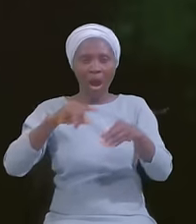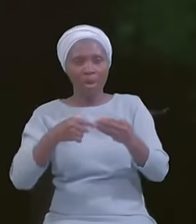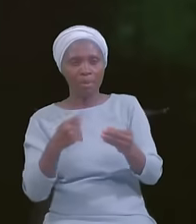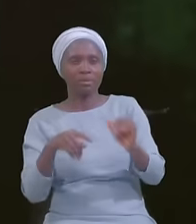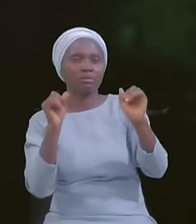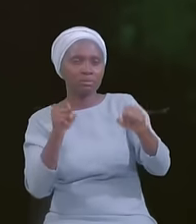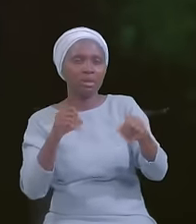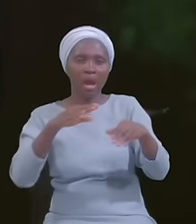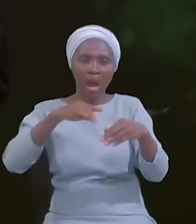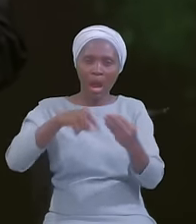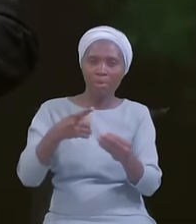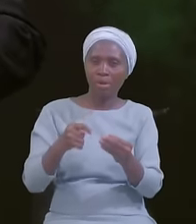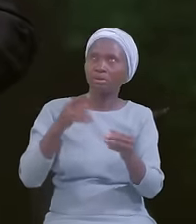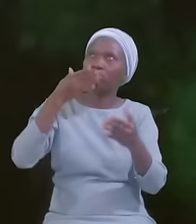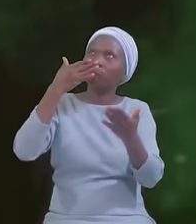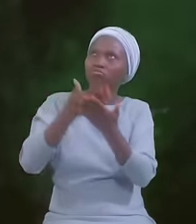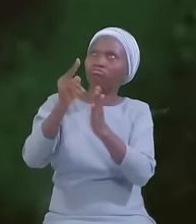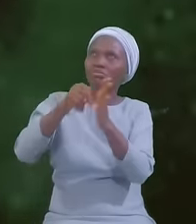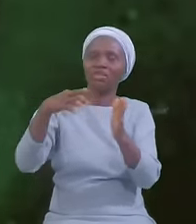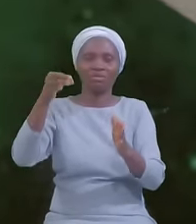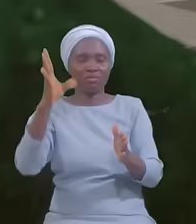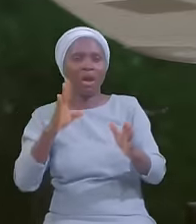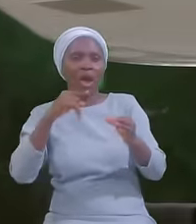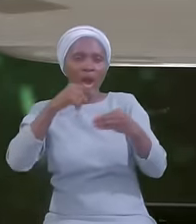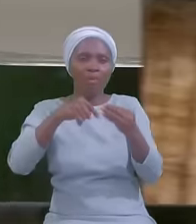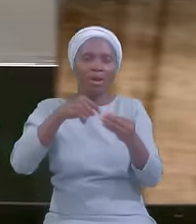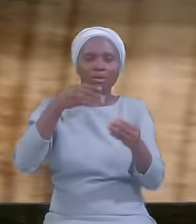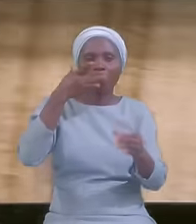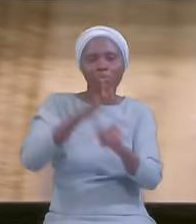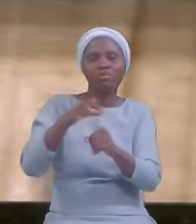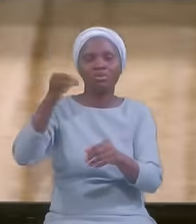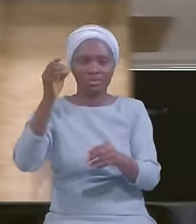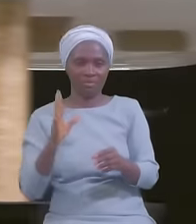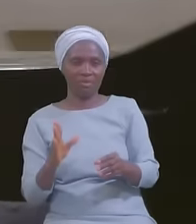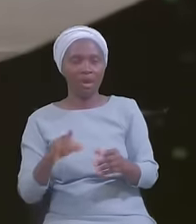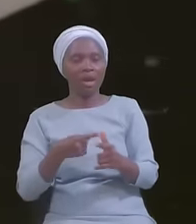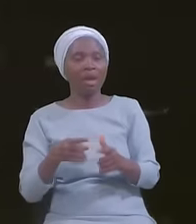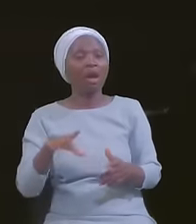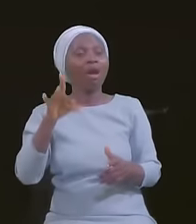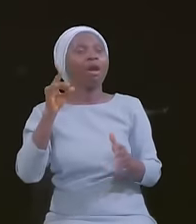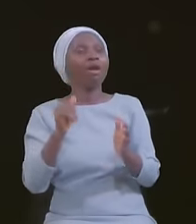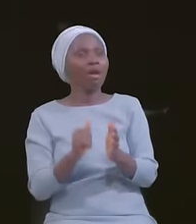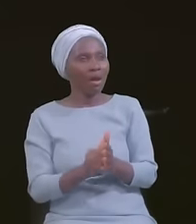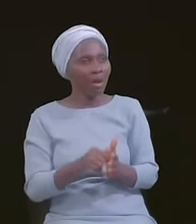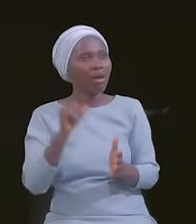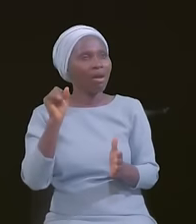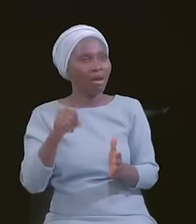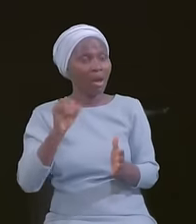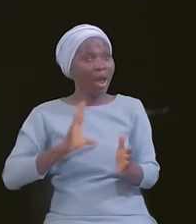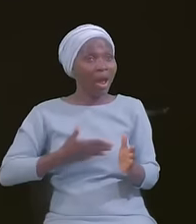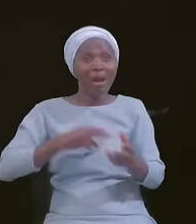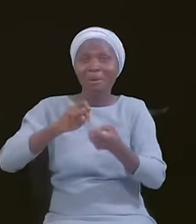God, about the promise of God, and about the fact that our problem, so to